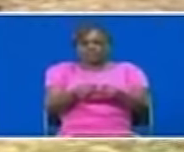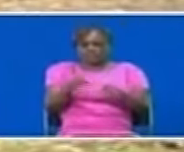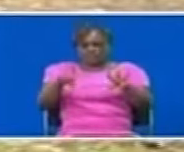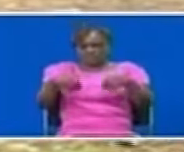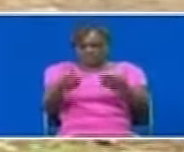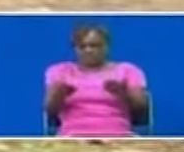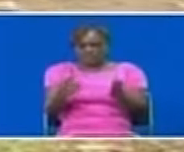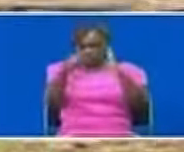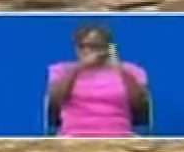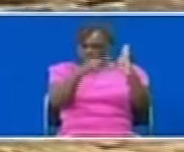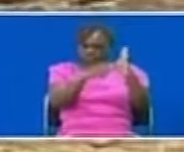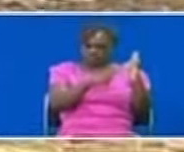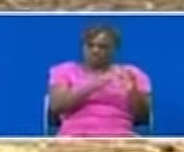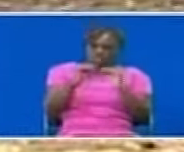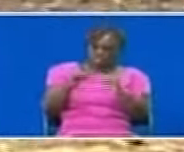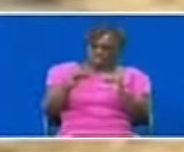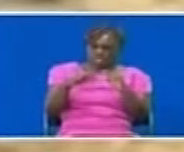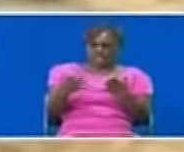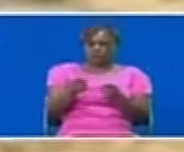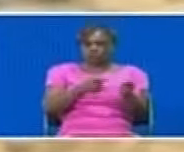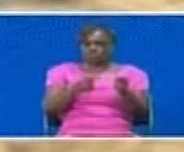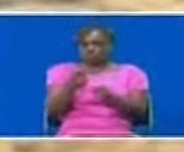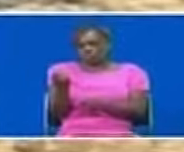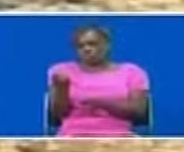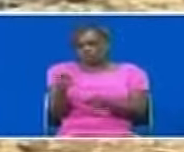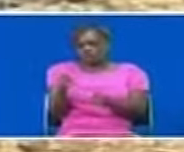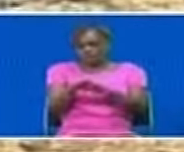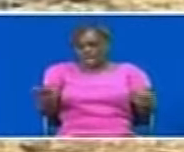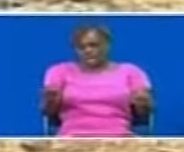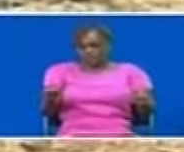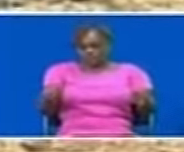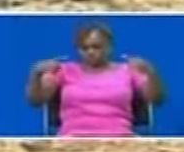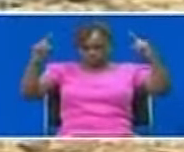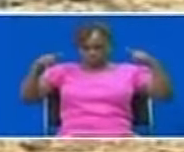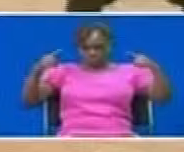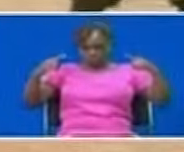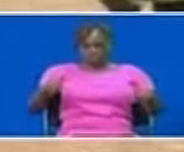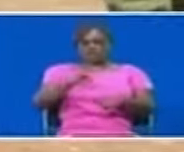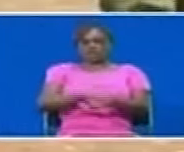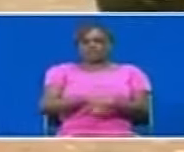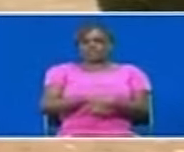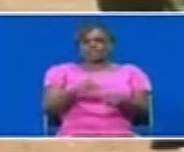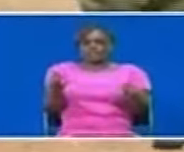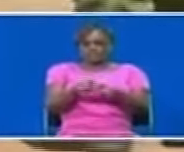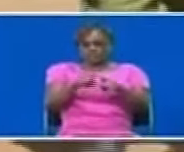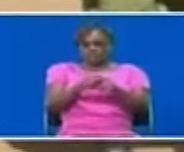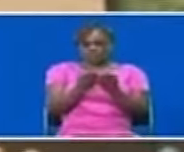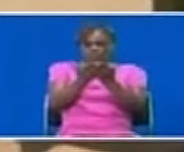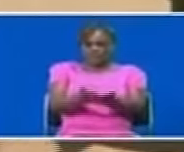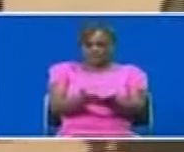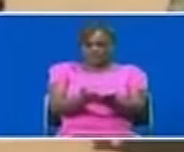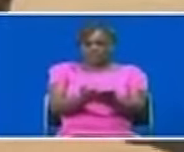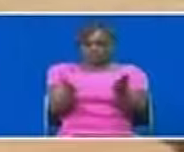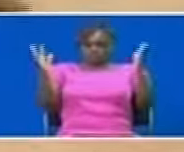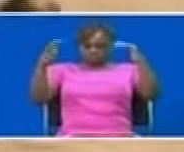tips on how to transform your idle piece of land into a thriving livestock farm, apart from providing farmers with a